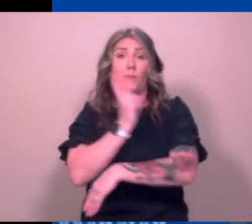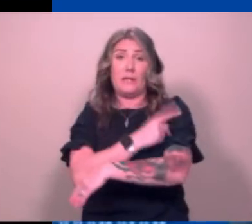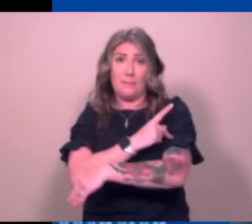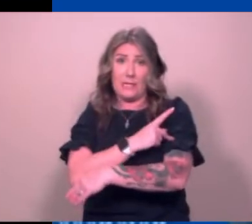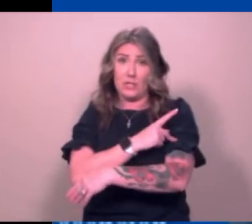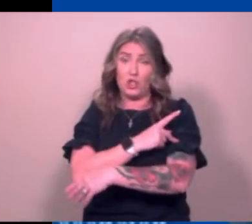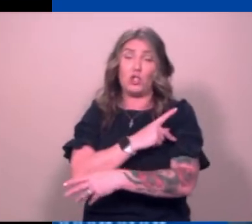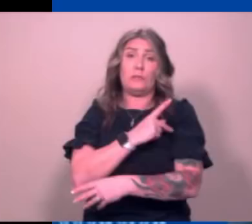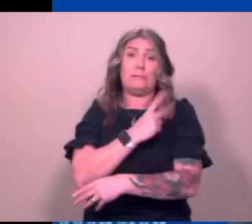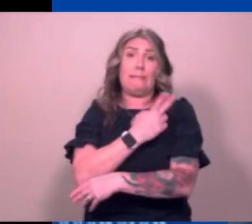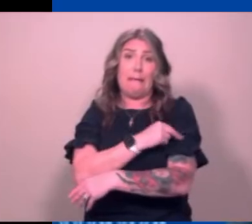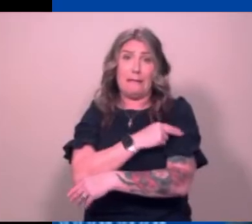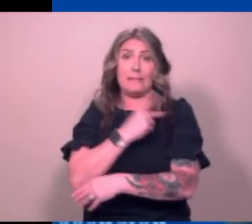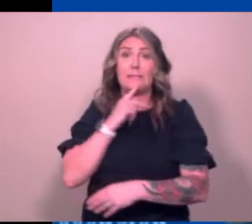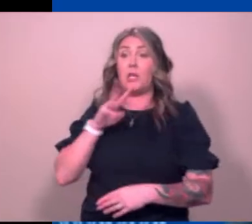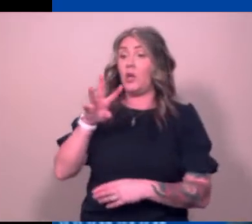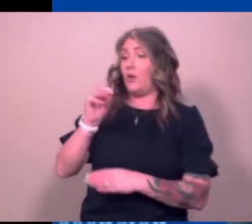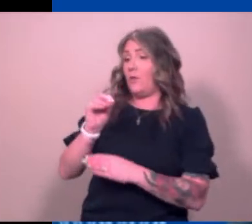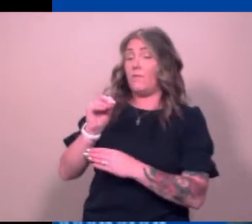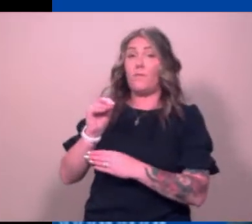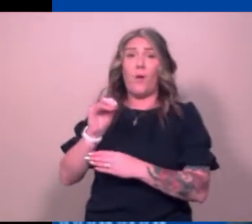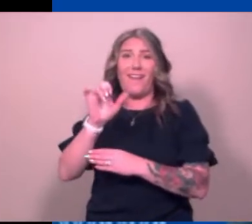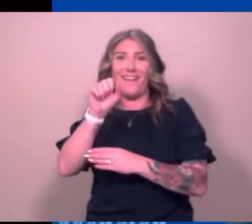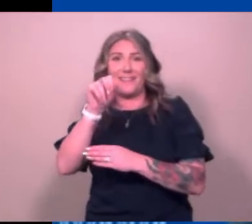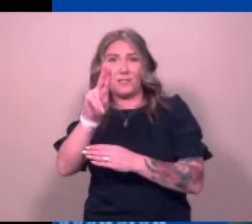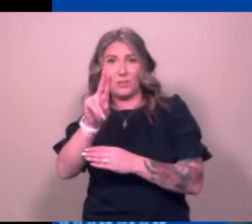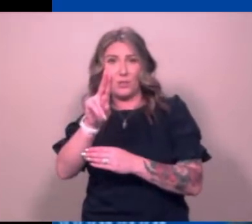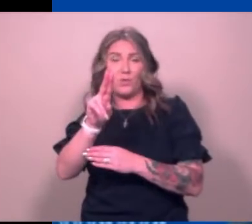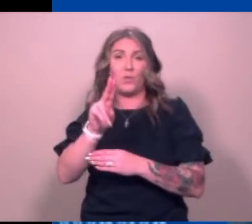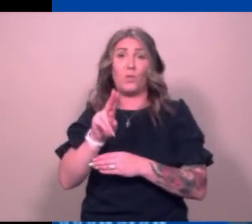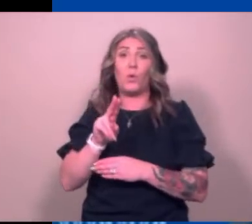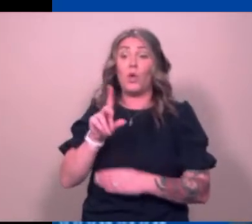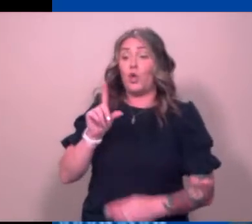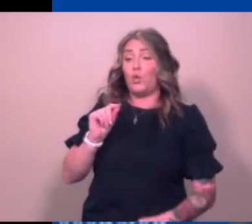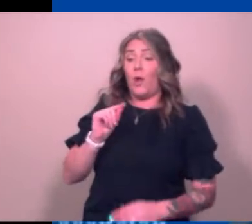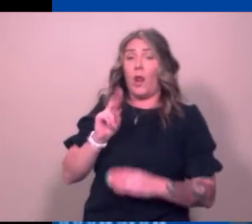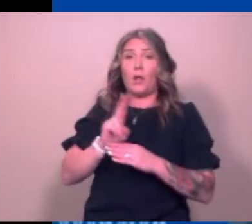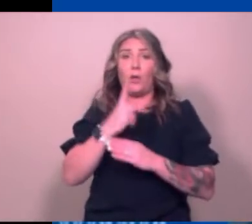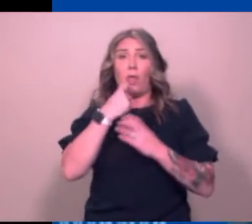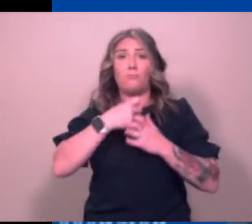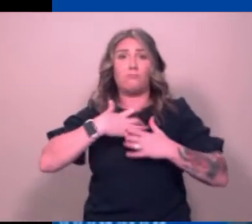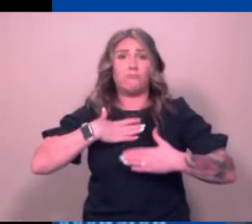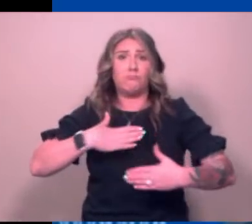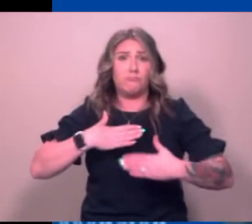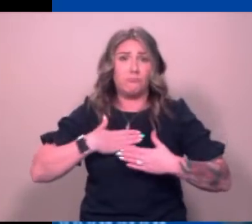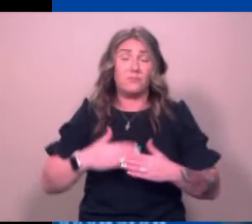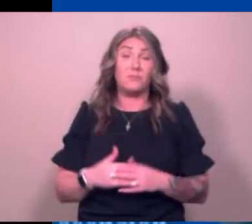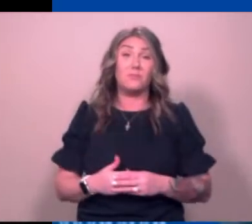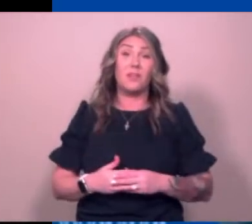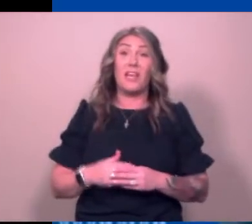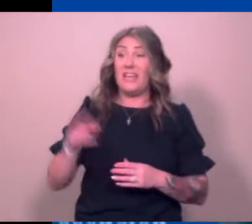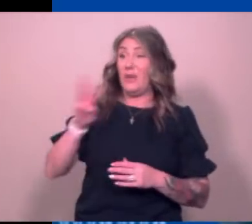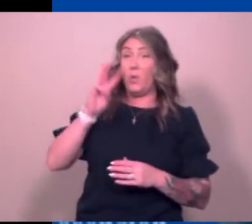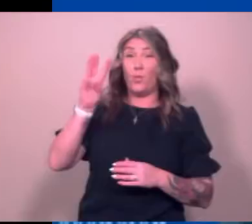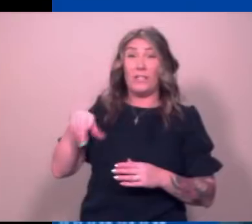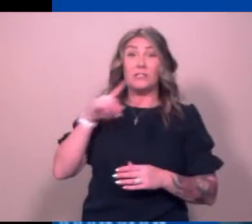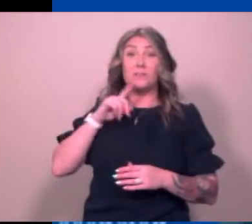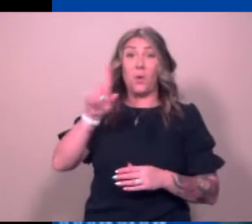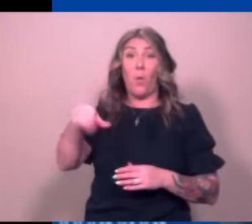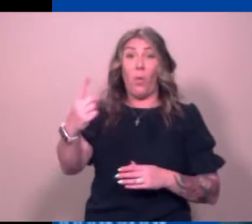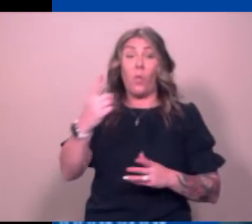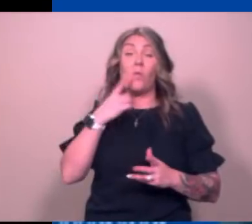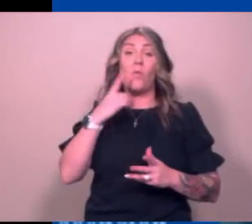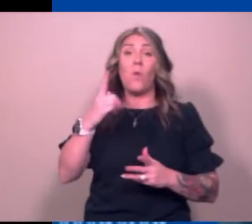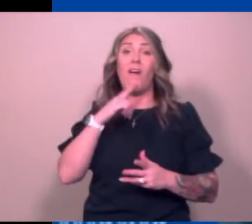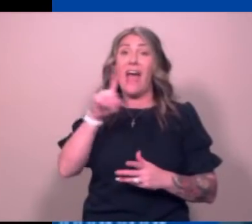hospitals, and 40 of those are in the ICU. 20 are on a ventilator. In Wichita alone, there's 110 in the